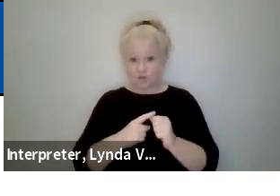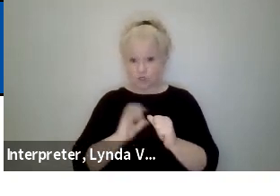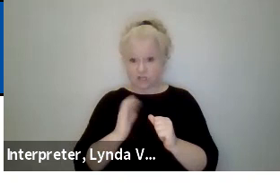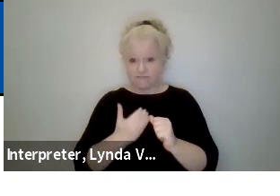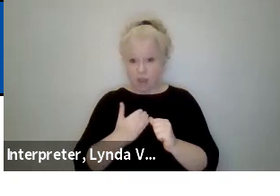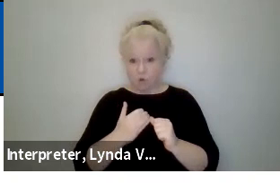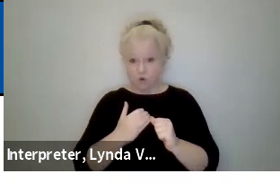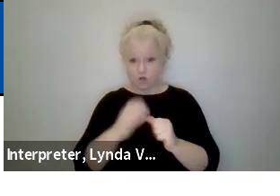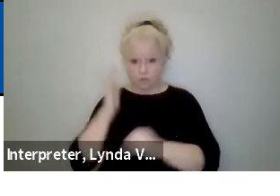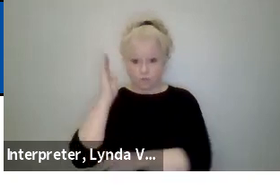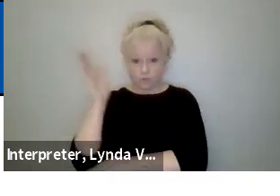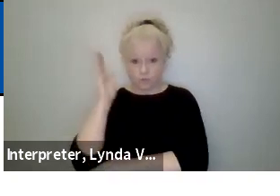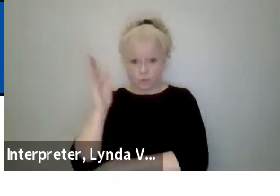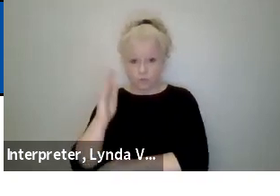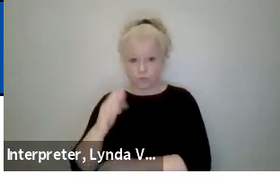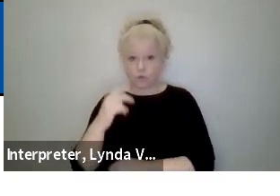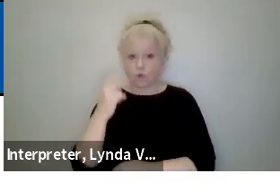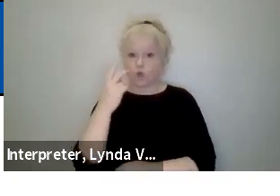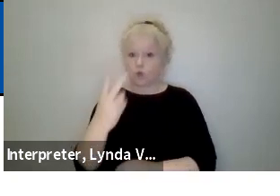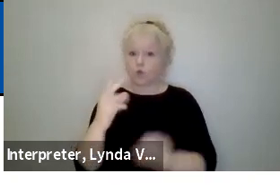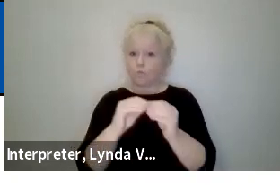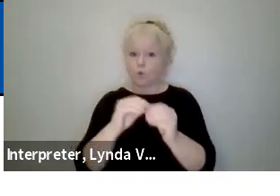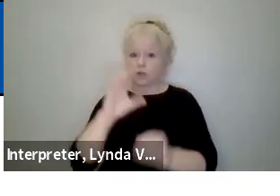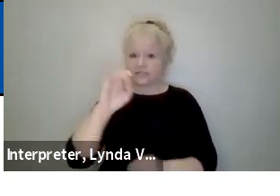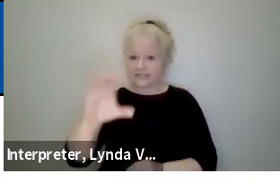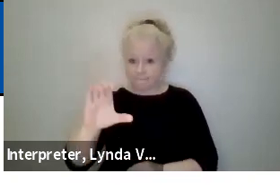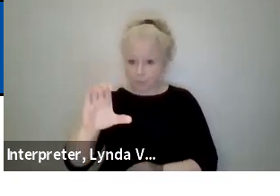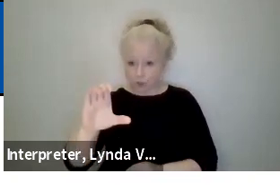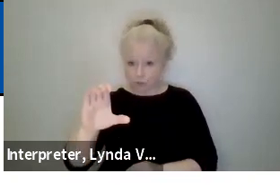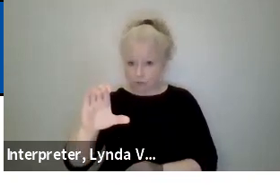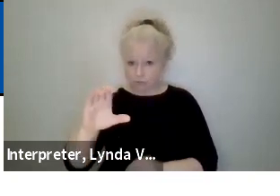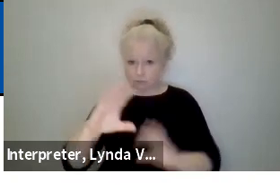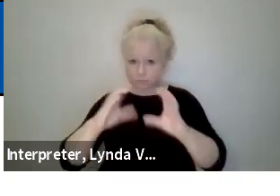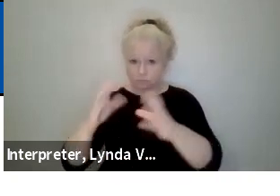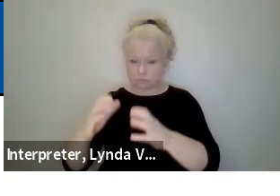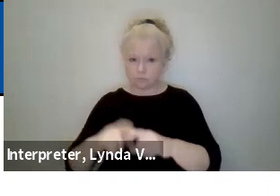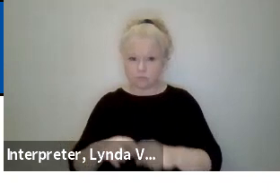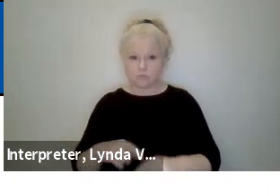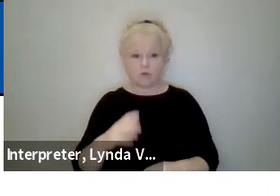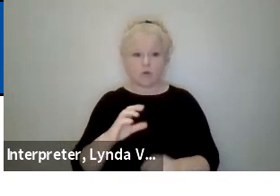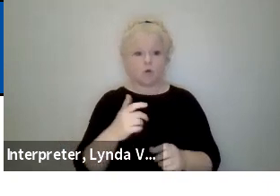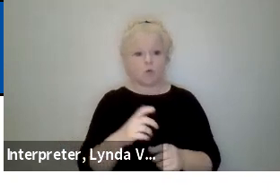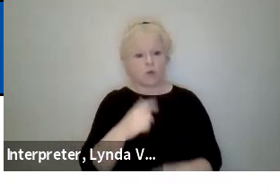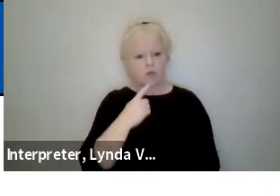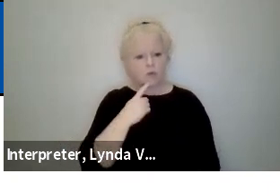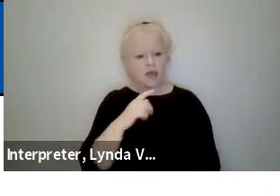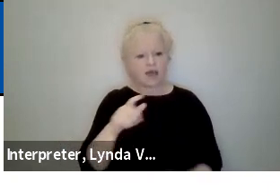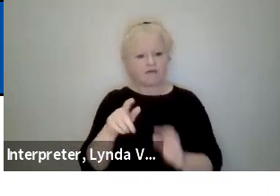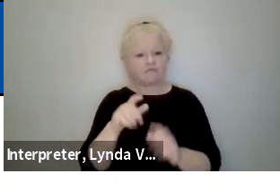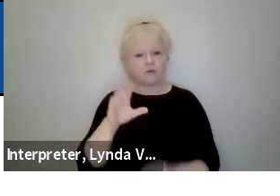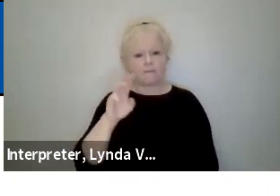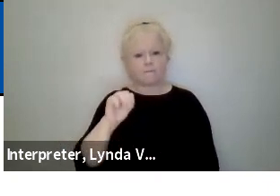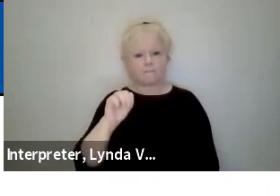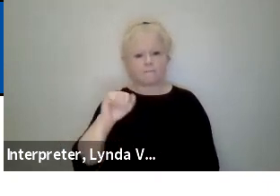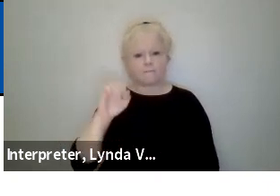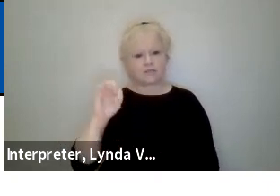and the next two are coming up in December. We are so excited to have McDonald Training Center from Tampa. They will be